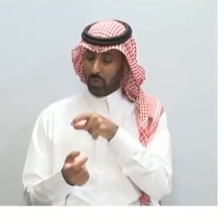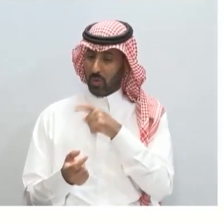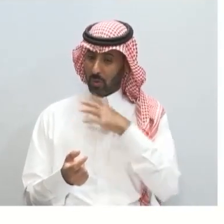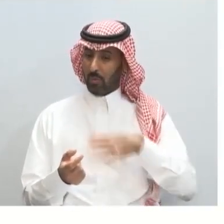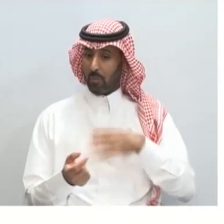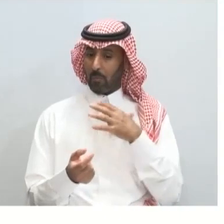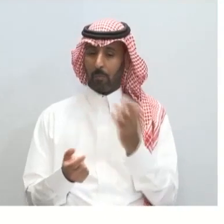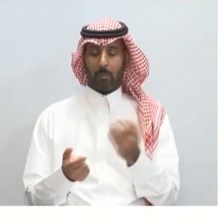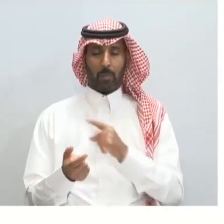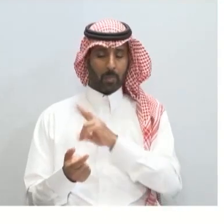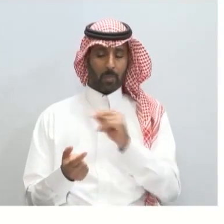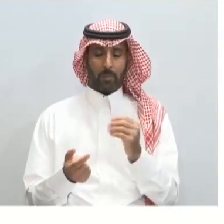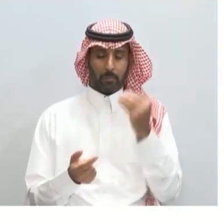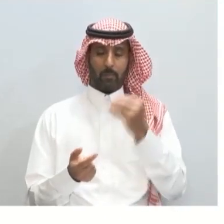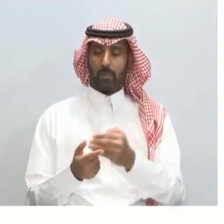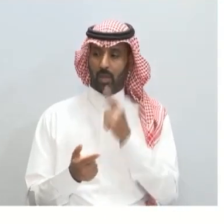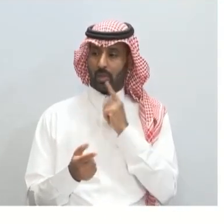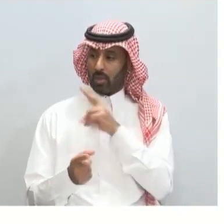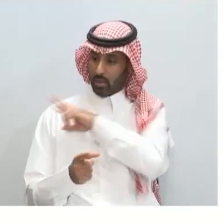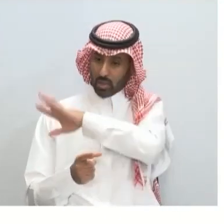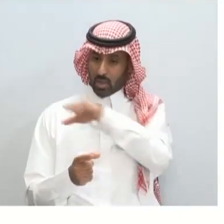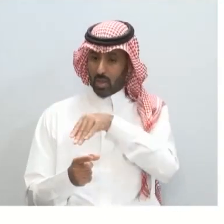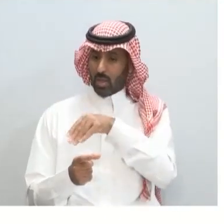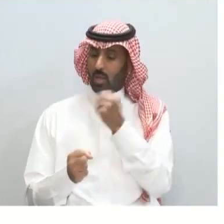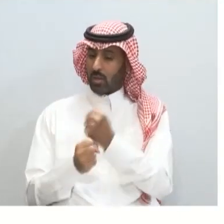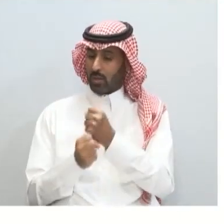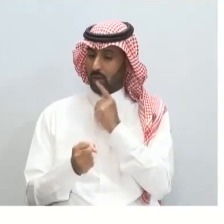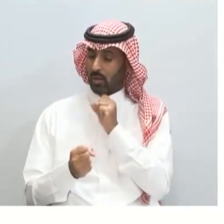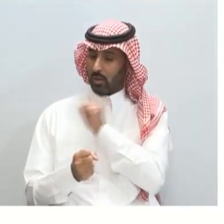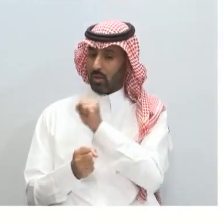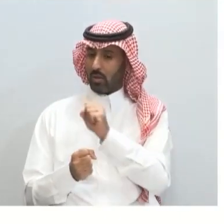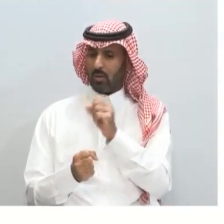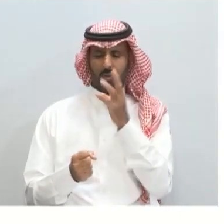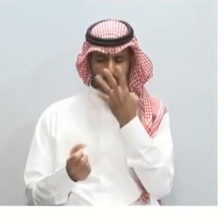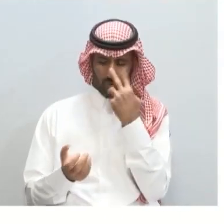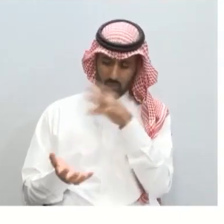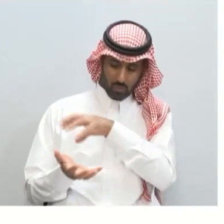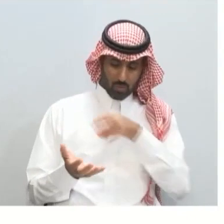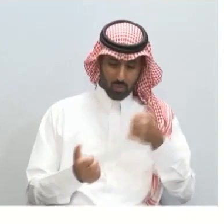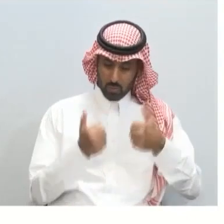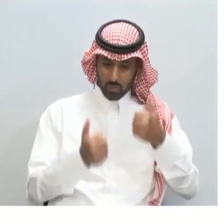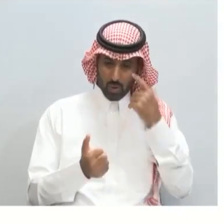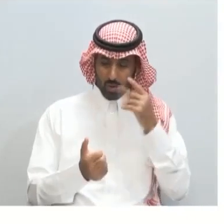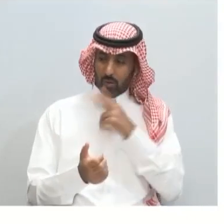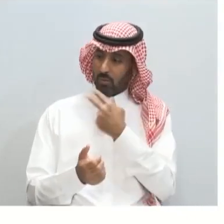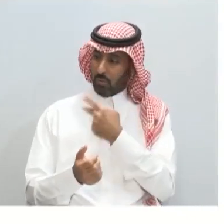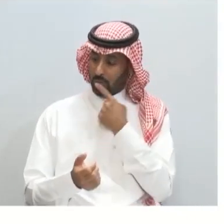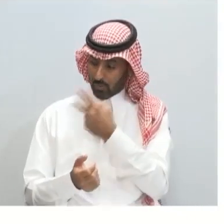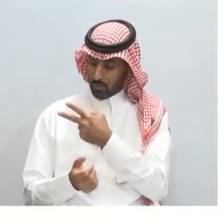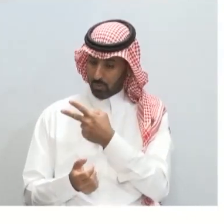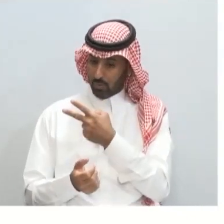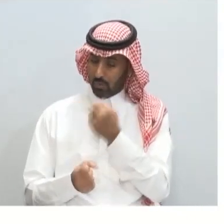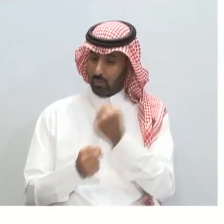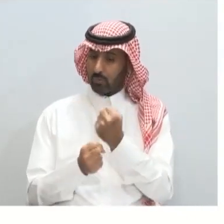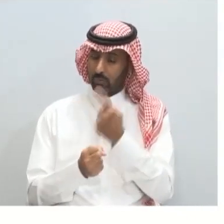expert another example example here they act as though they had not cheated on the test so you